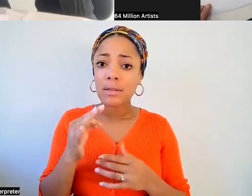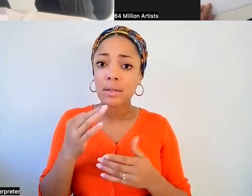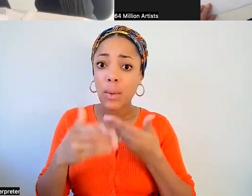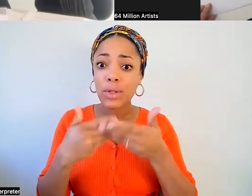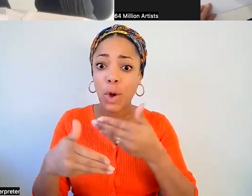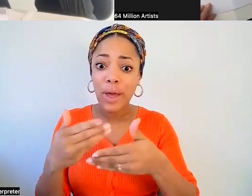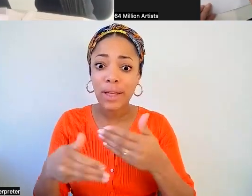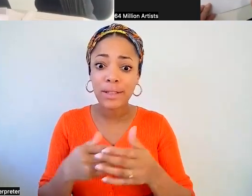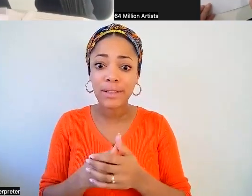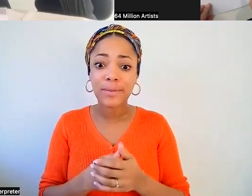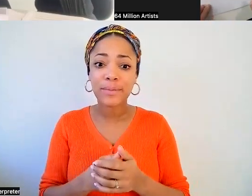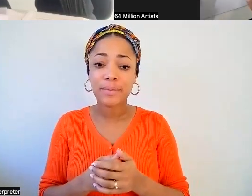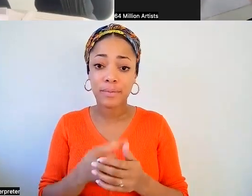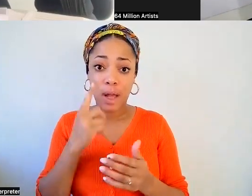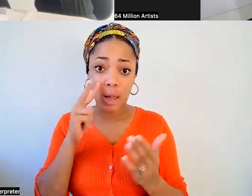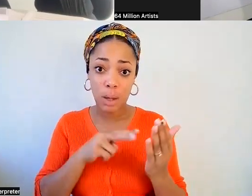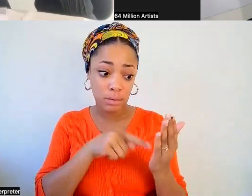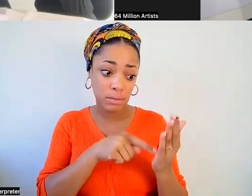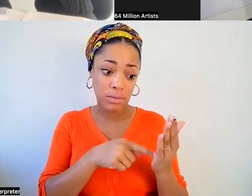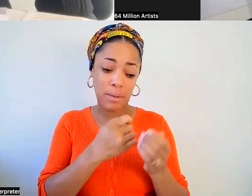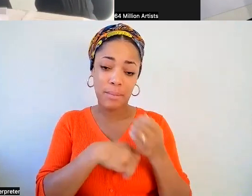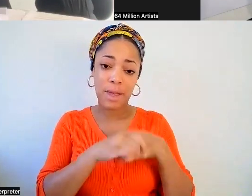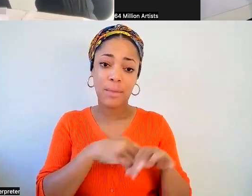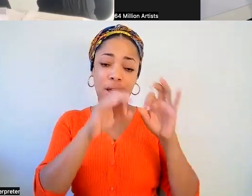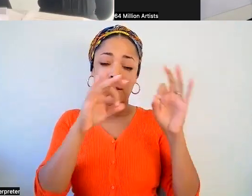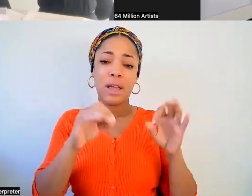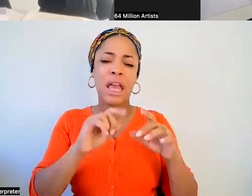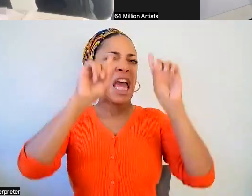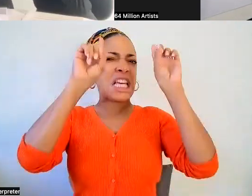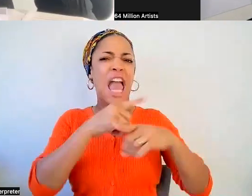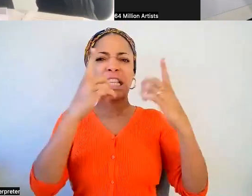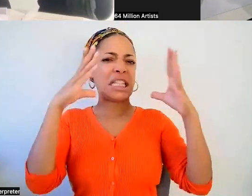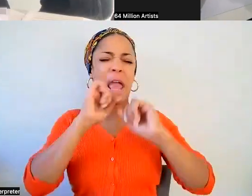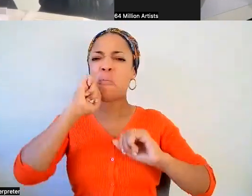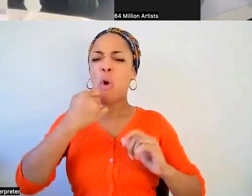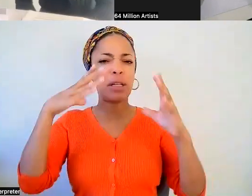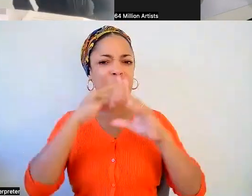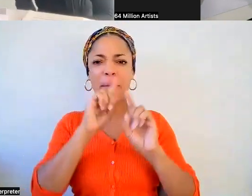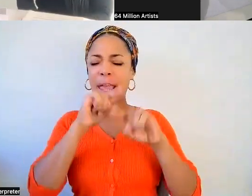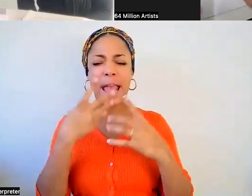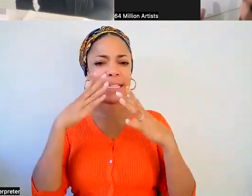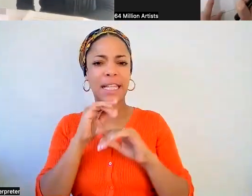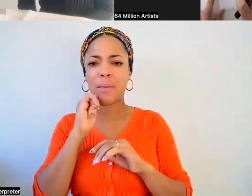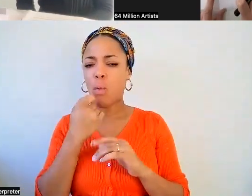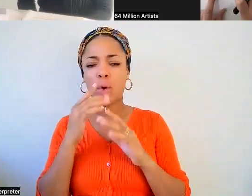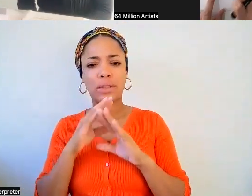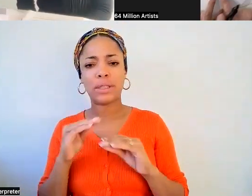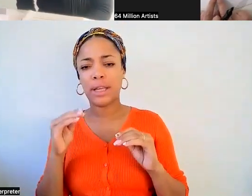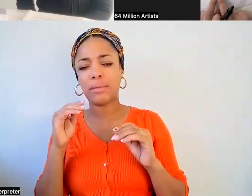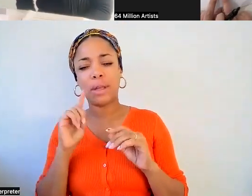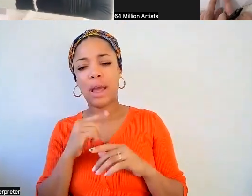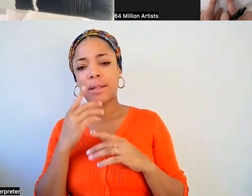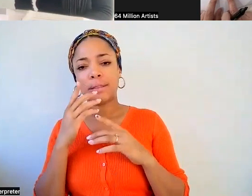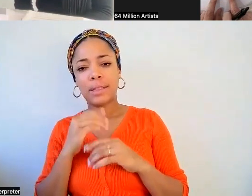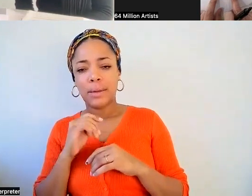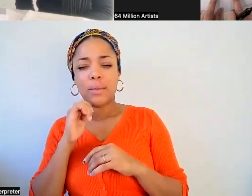you see how it's got quieter? Yeah. See, start off, can't sleep, won't sleep. Can't sleep, won't sleep. Can't sleep, can't sleep. Can't sleep, can't sleep, won't